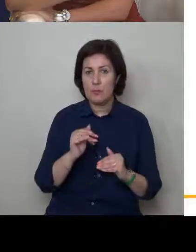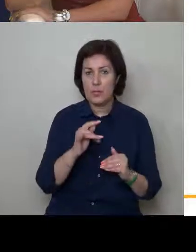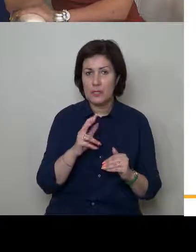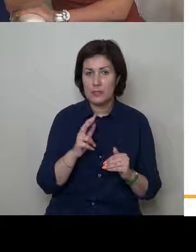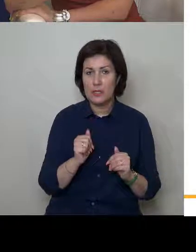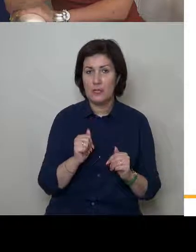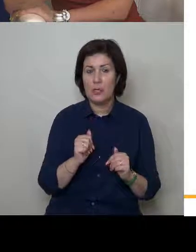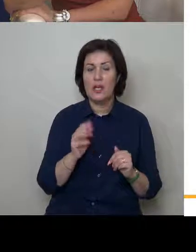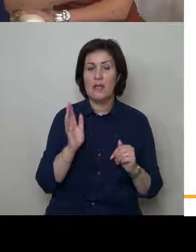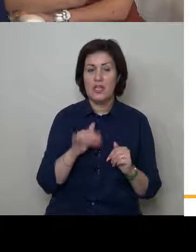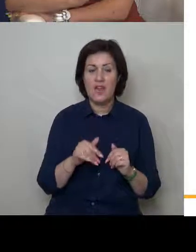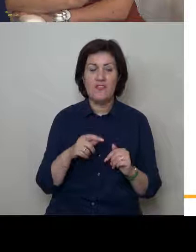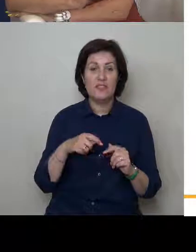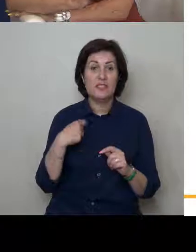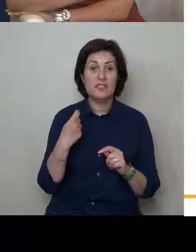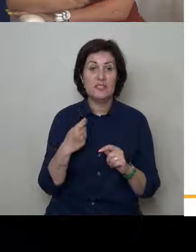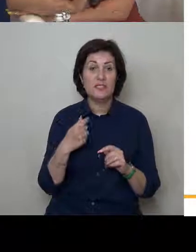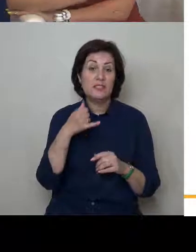then